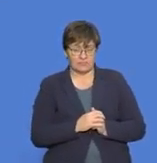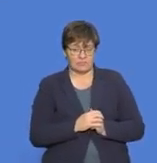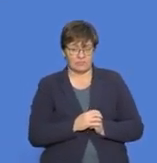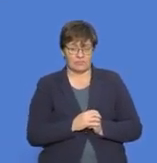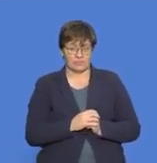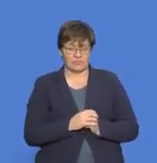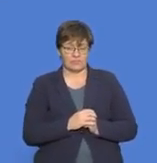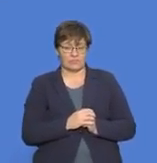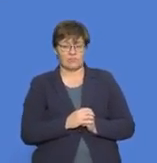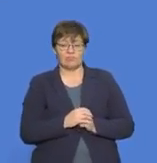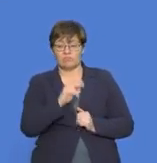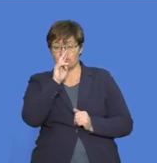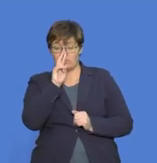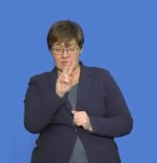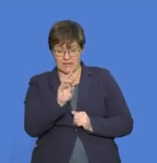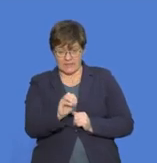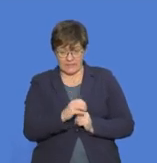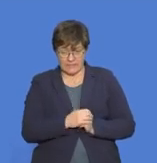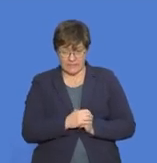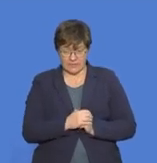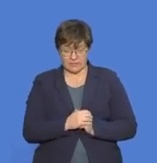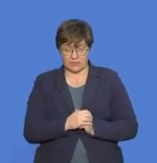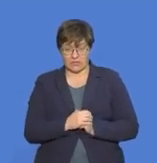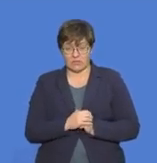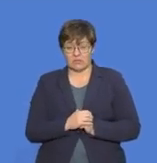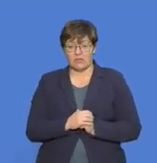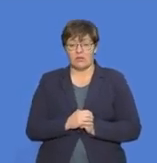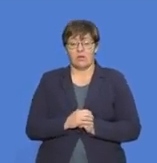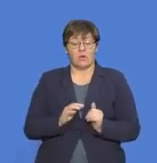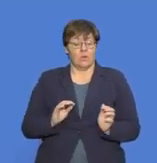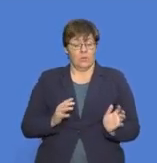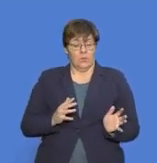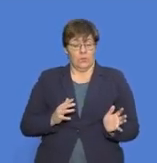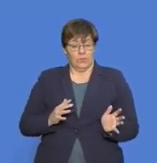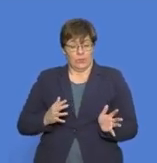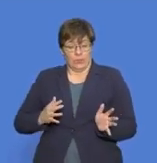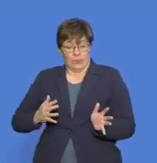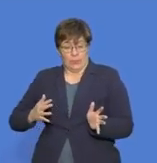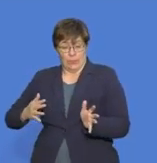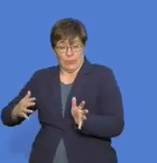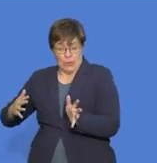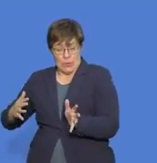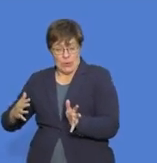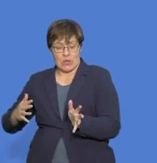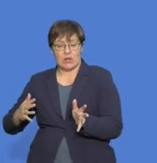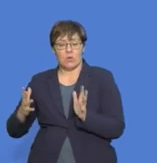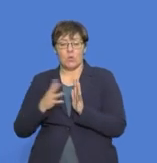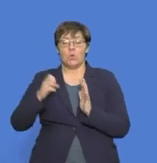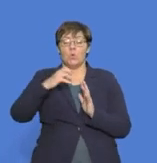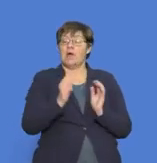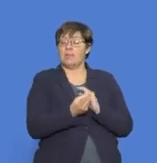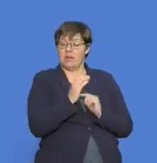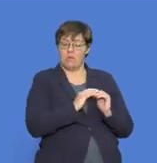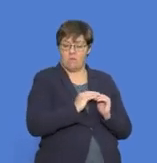under. And as we can see, as the wind speed increases, what happens to your rate of transpiration?